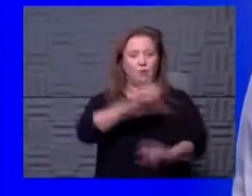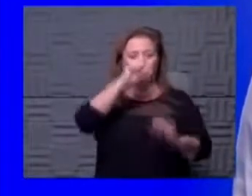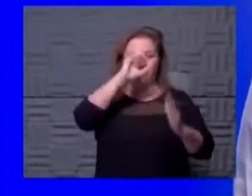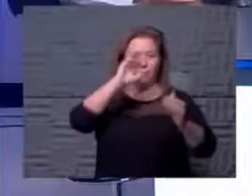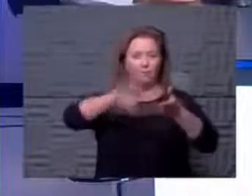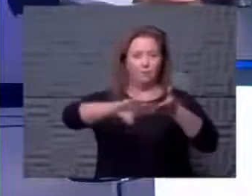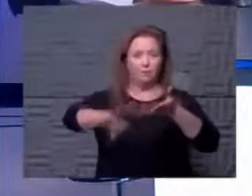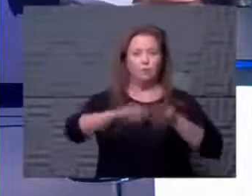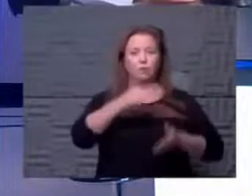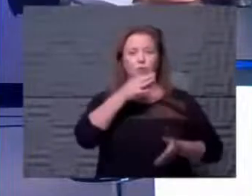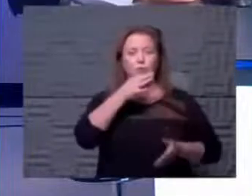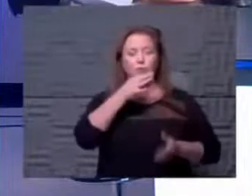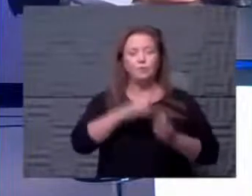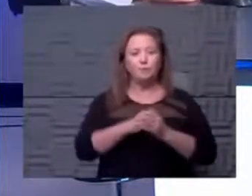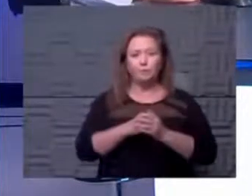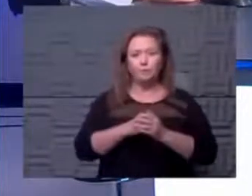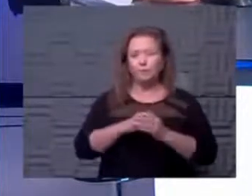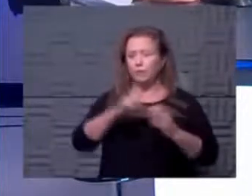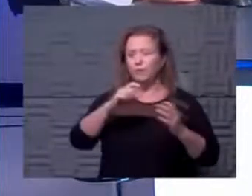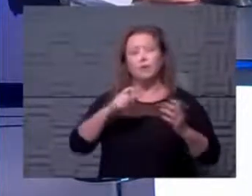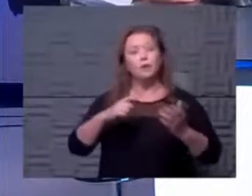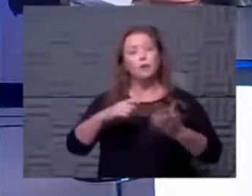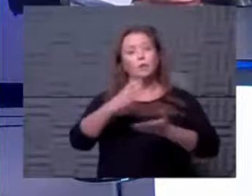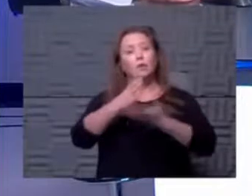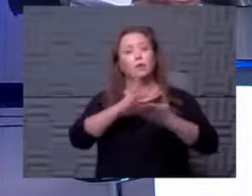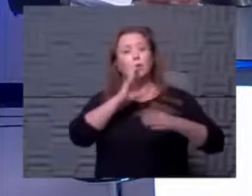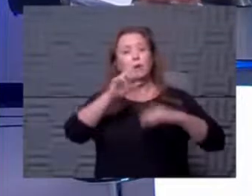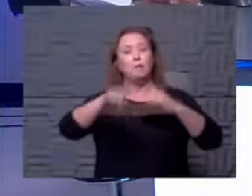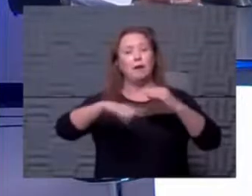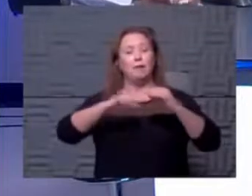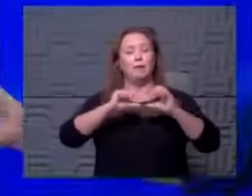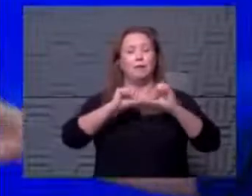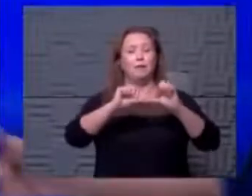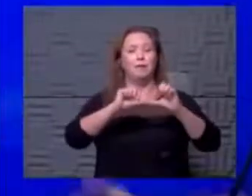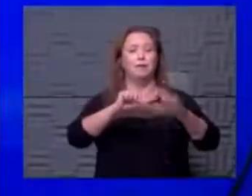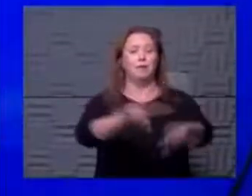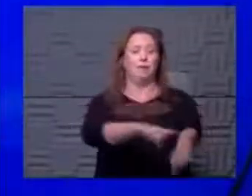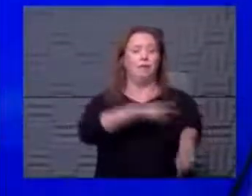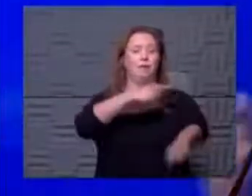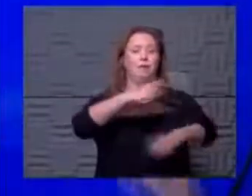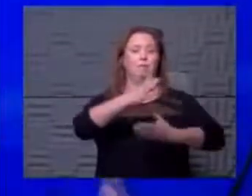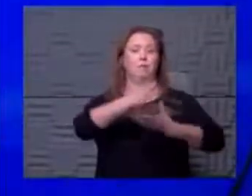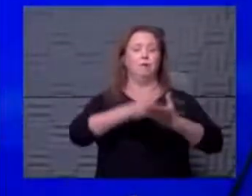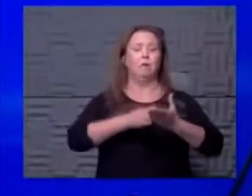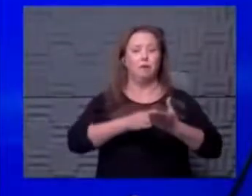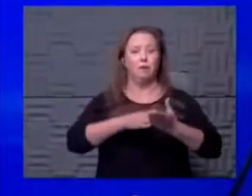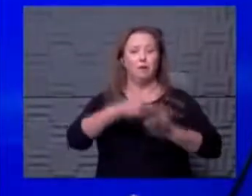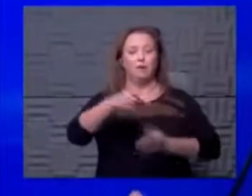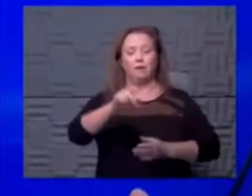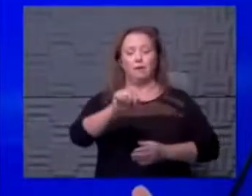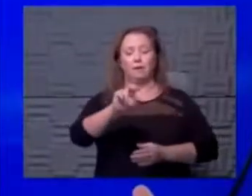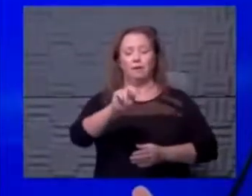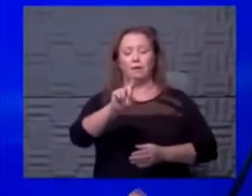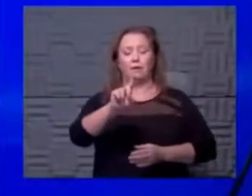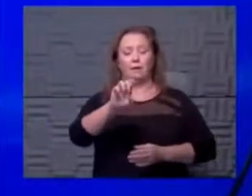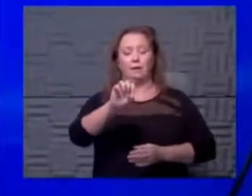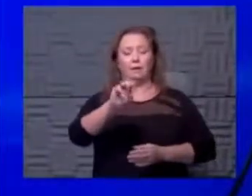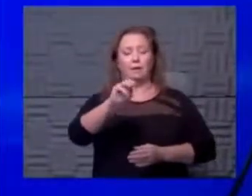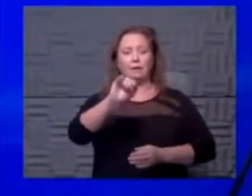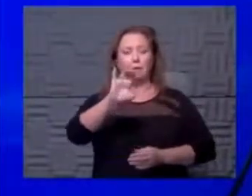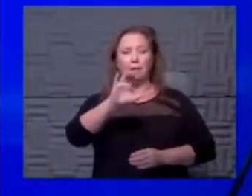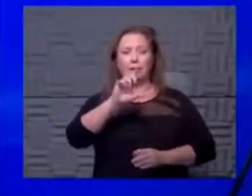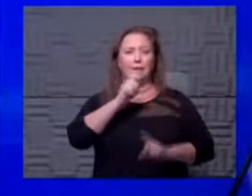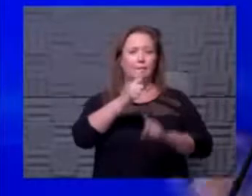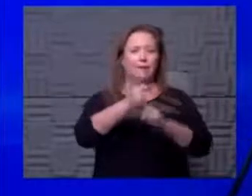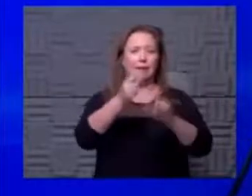soon. Part of what we're going to talk about today is the long part. Mm-hmm. This pandemic is taking a toll on